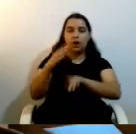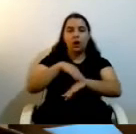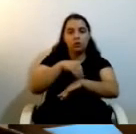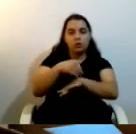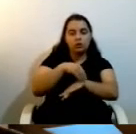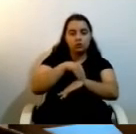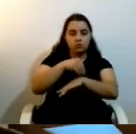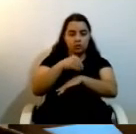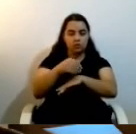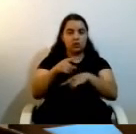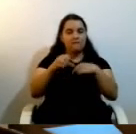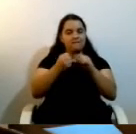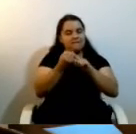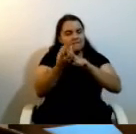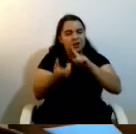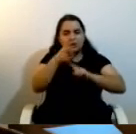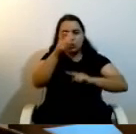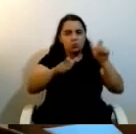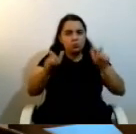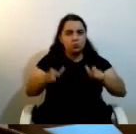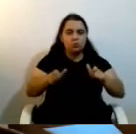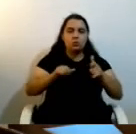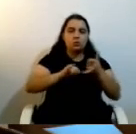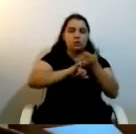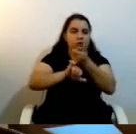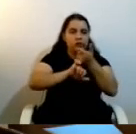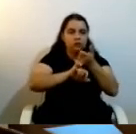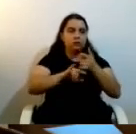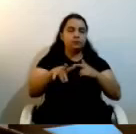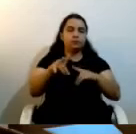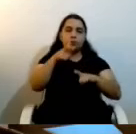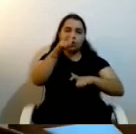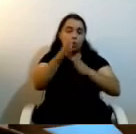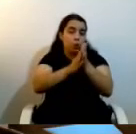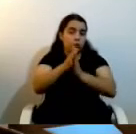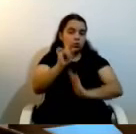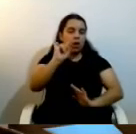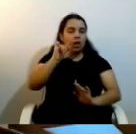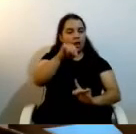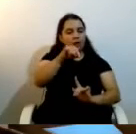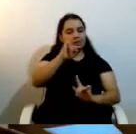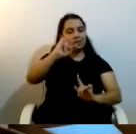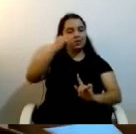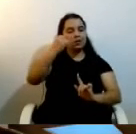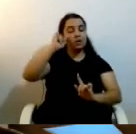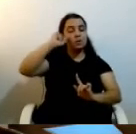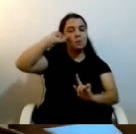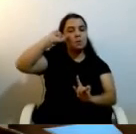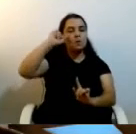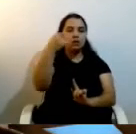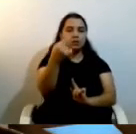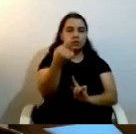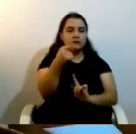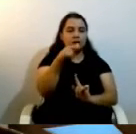companies and user cooperatives specialize in clients who need supported